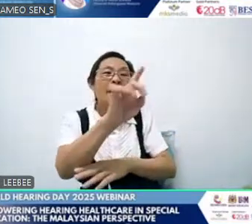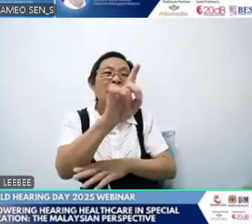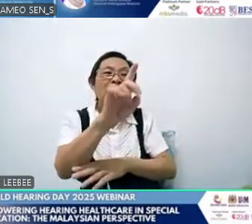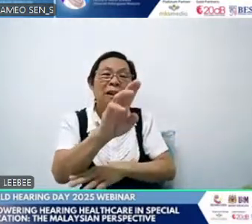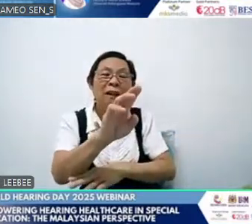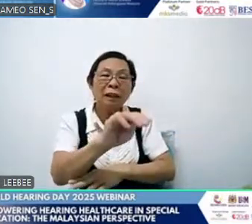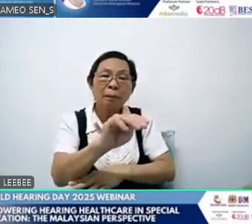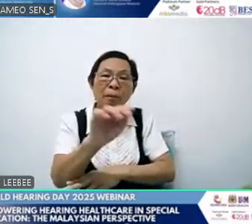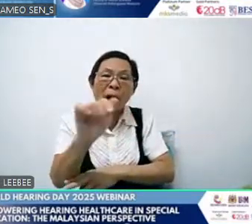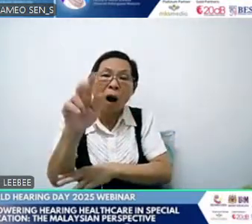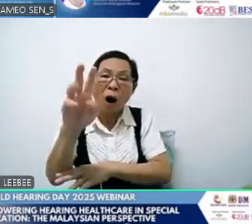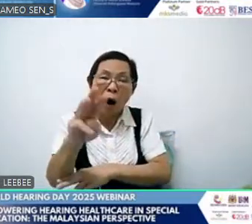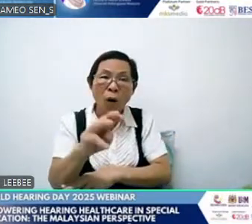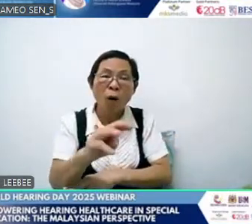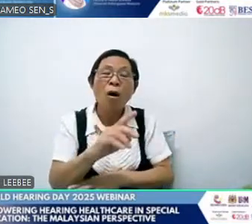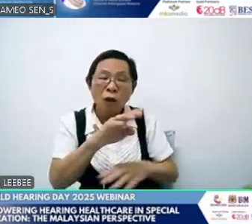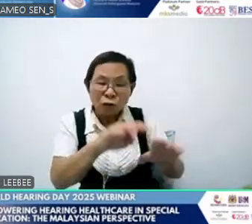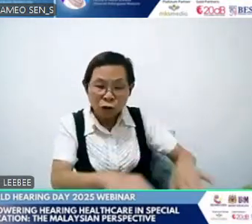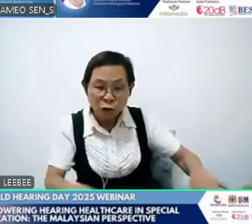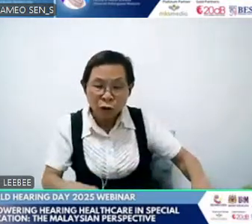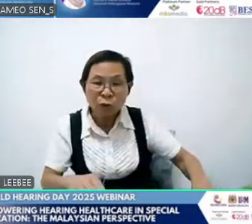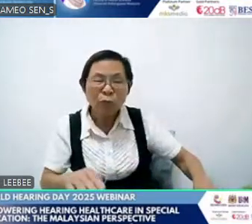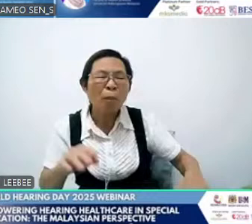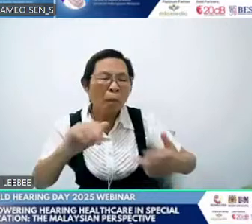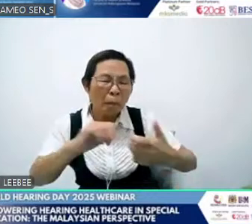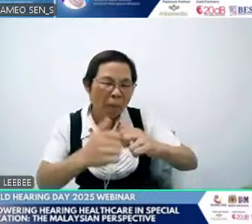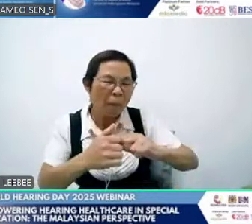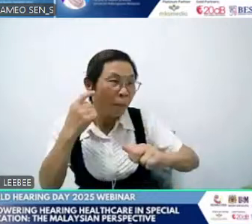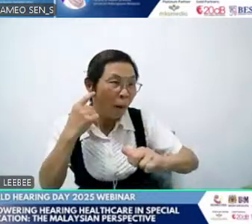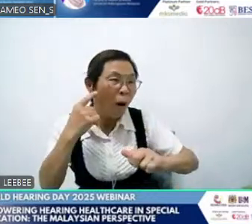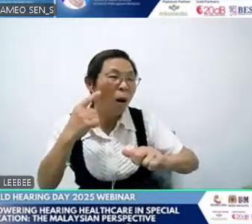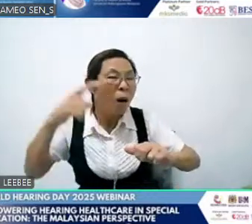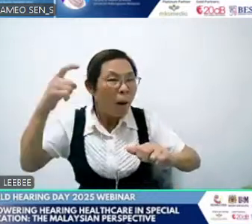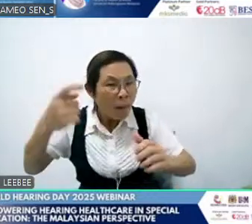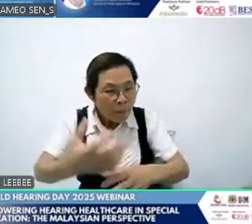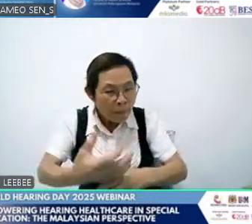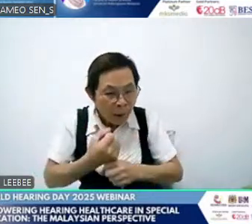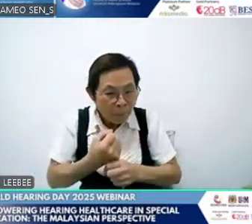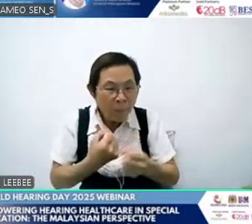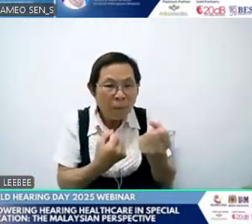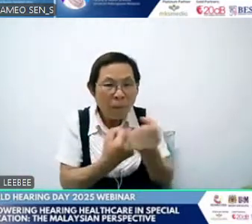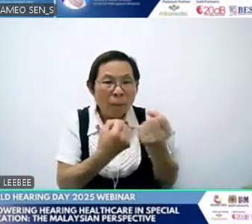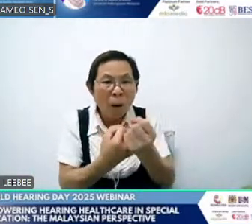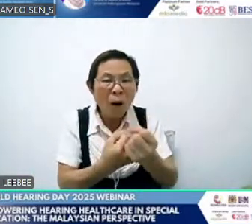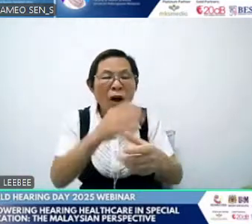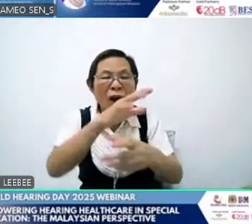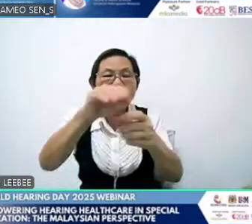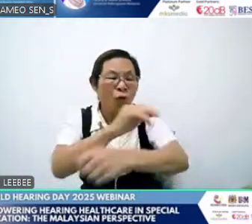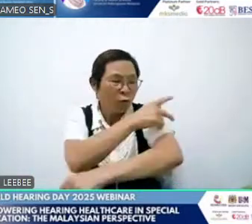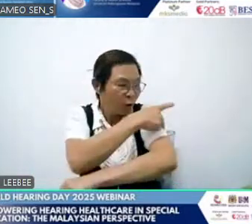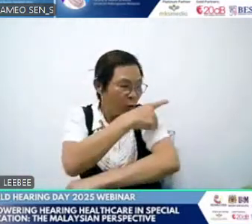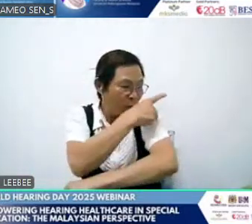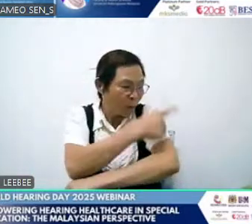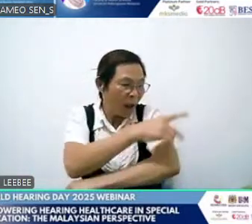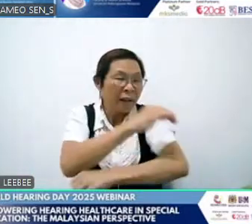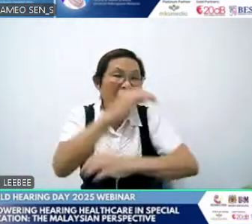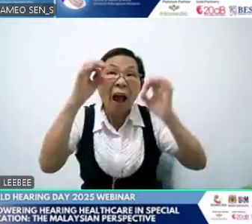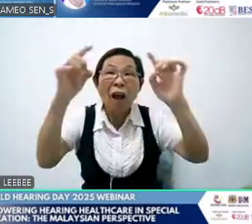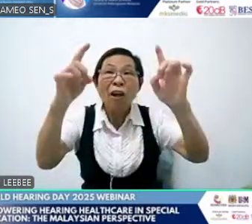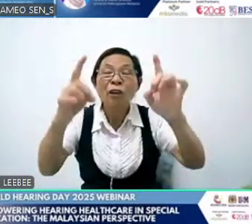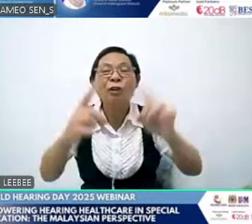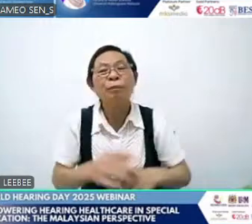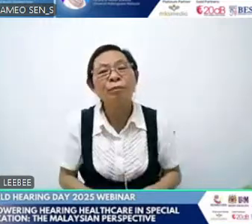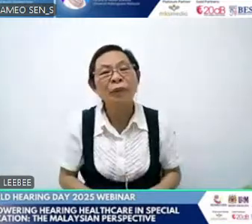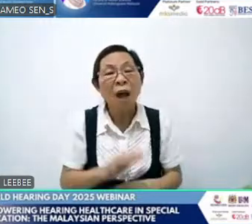that children with hearing difficulties receive the necessary support in both clinical and educational settings. Her recent